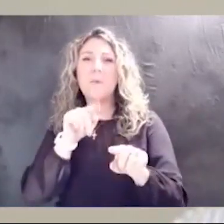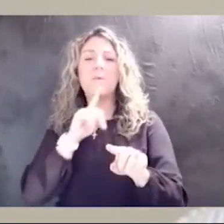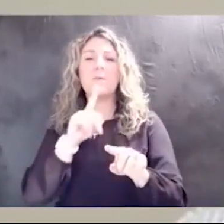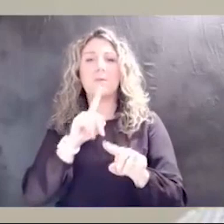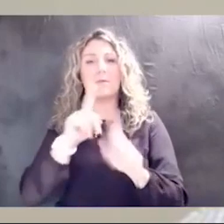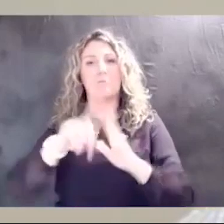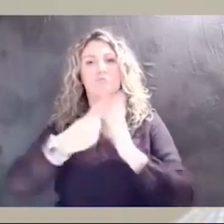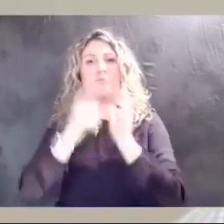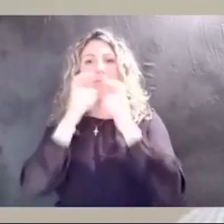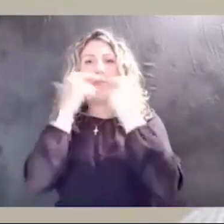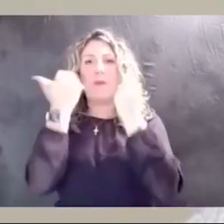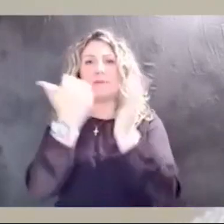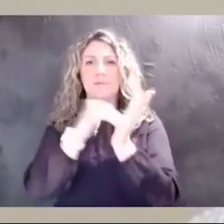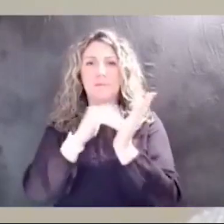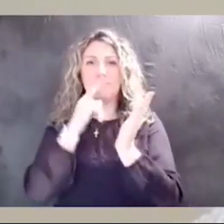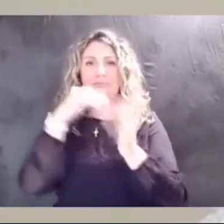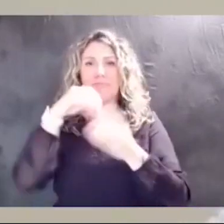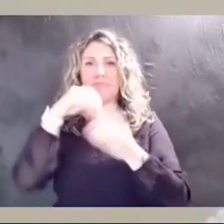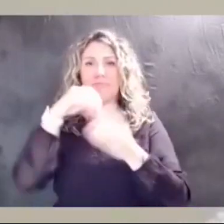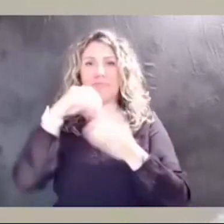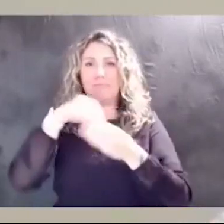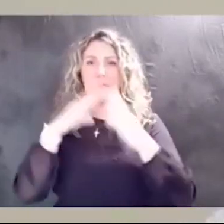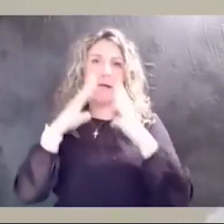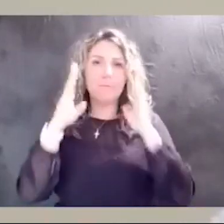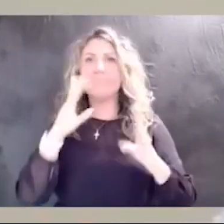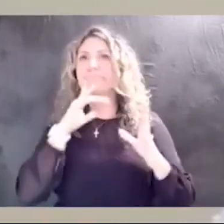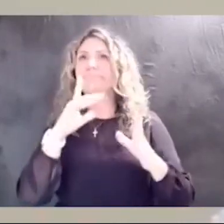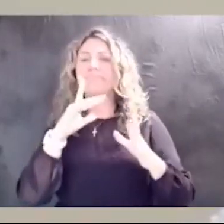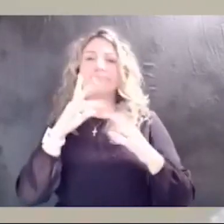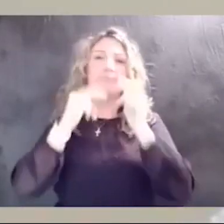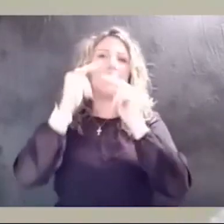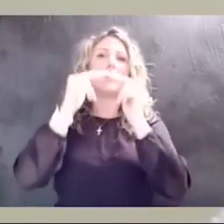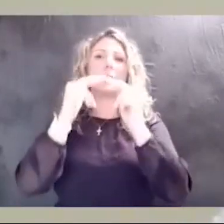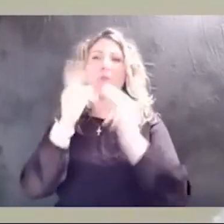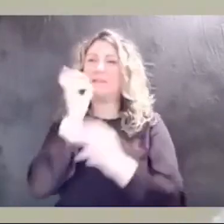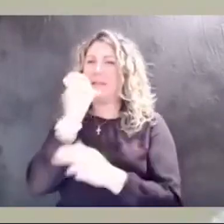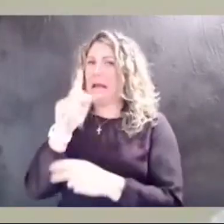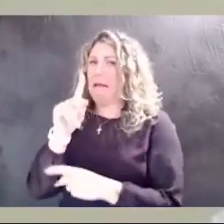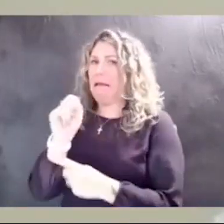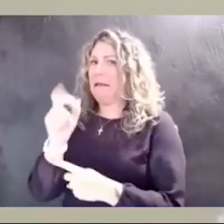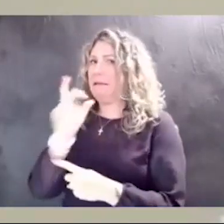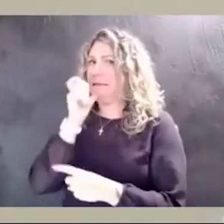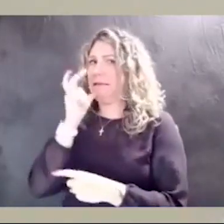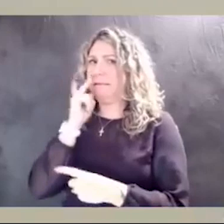masks indoors. At least not in Kansas. I don't see that happening.